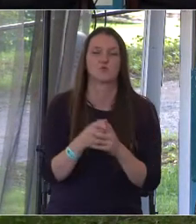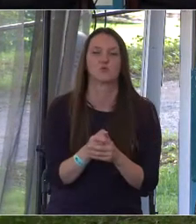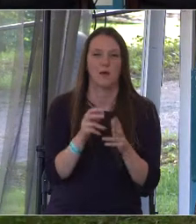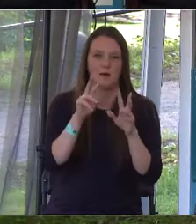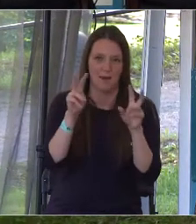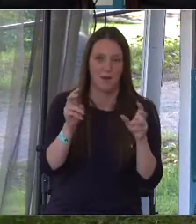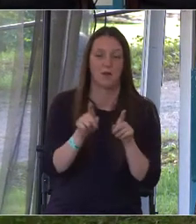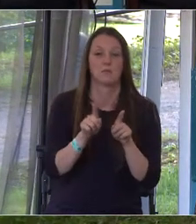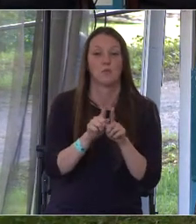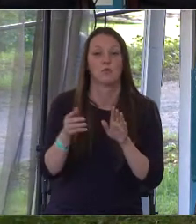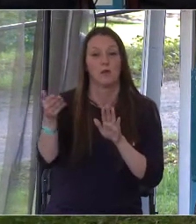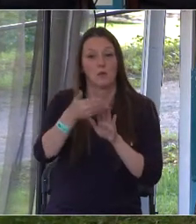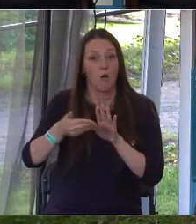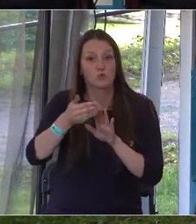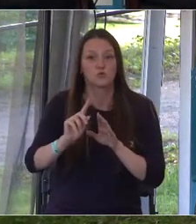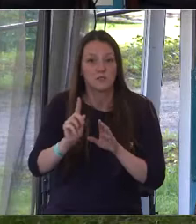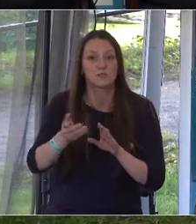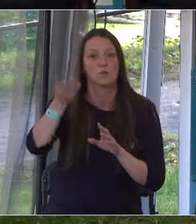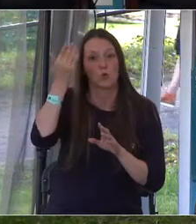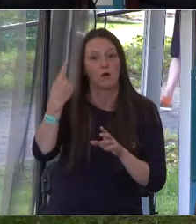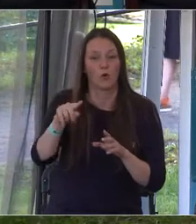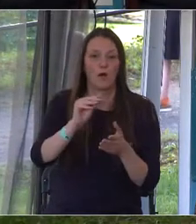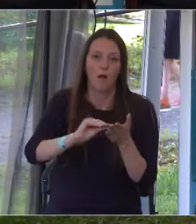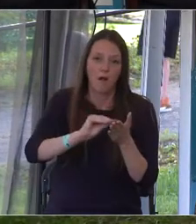I've also been a teacher, so